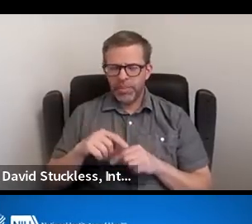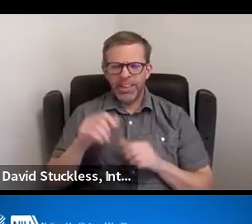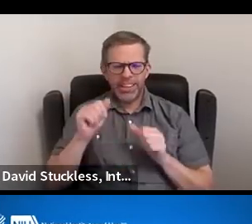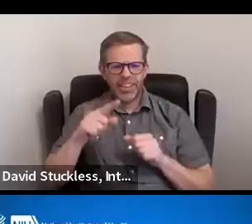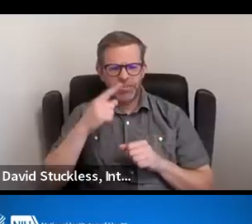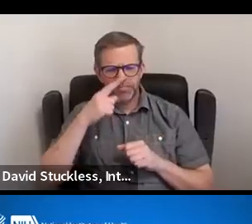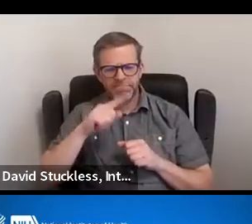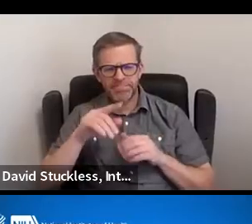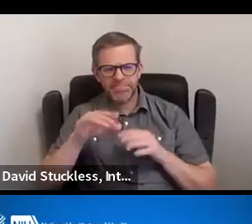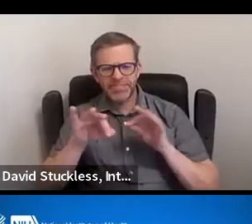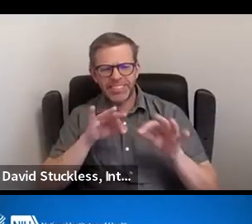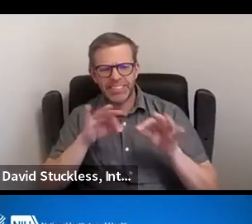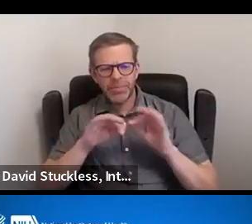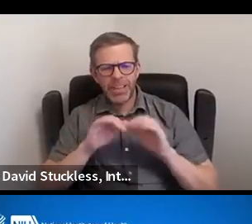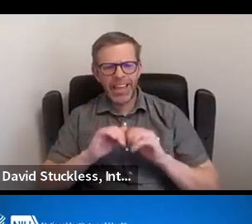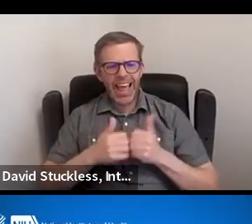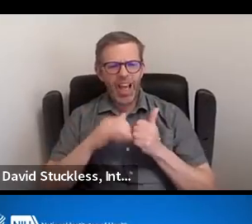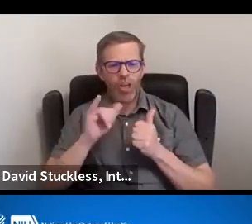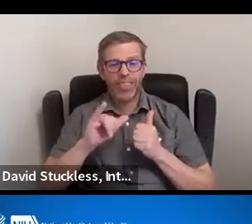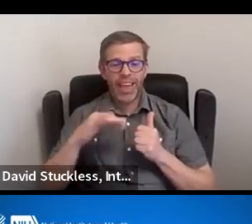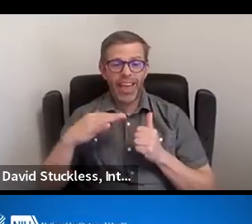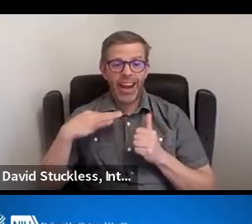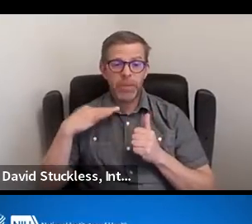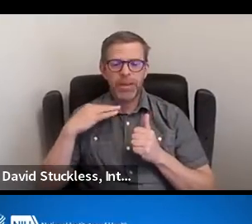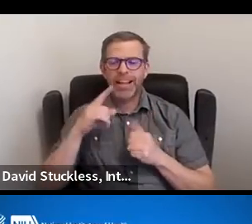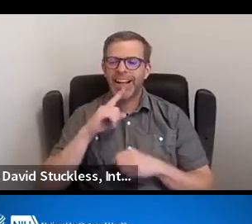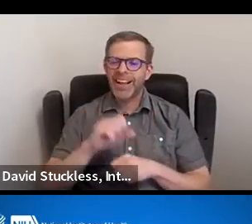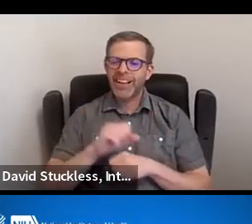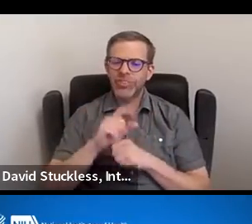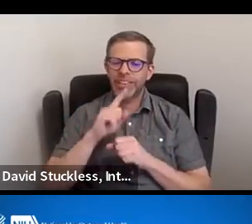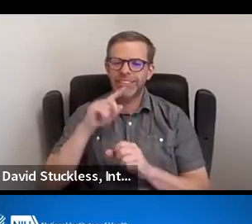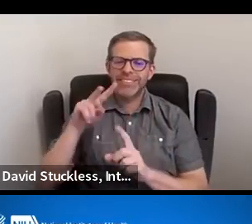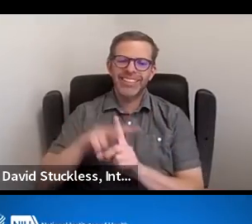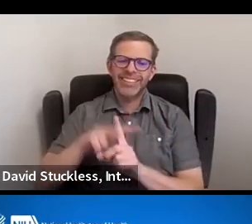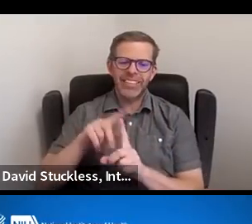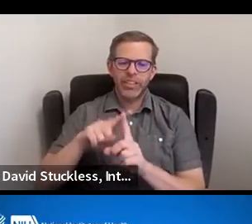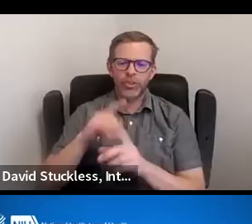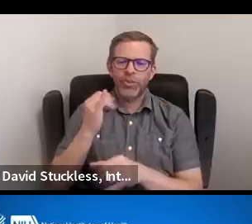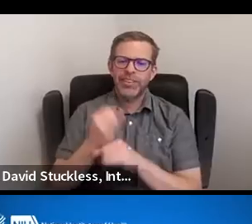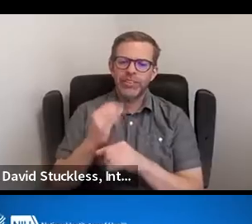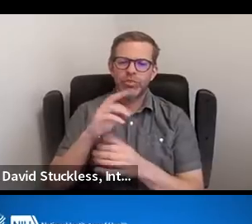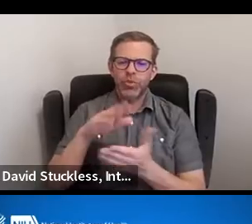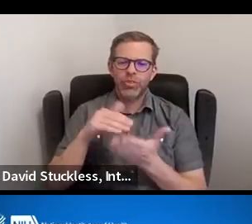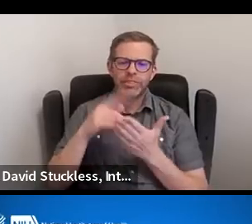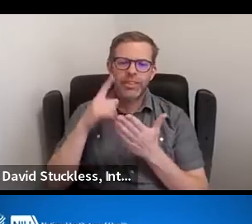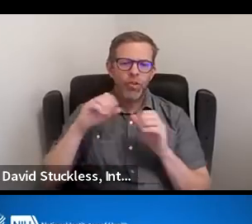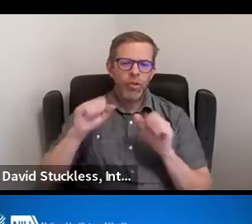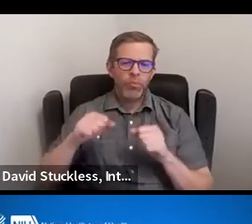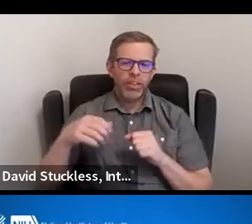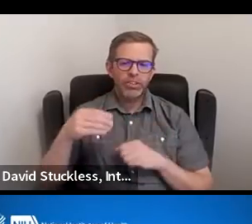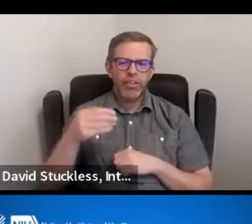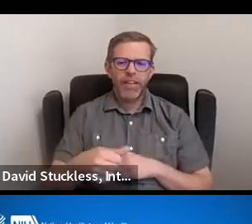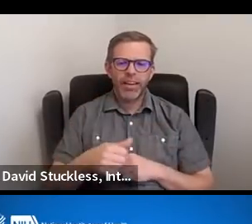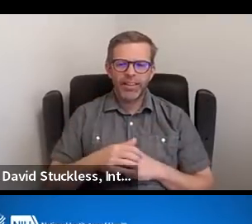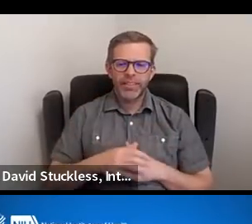please explain how that application is actually assigned to an institute or center for potential funding?